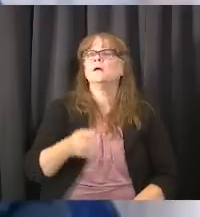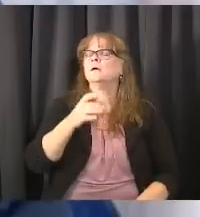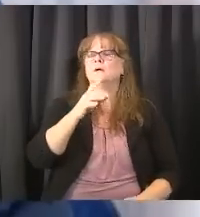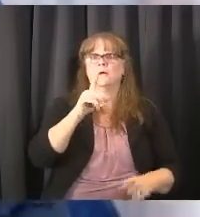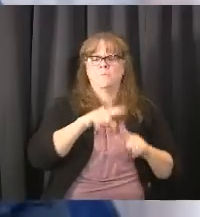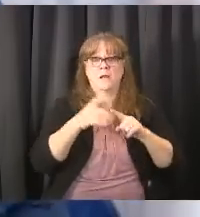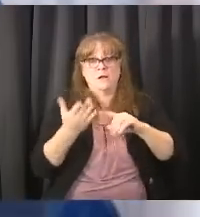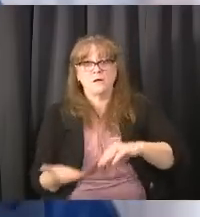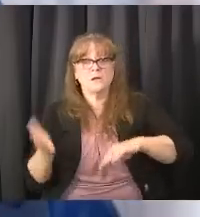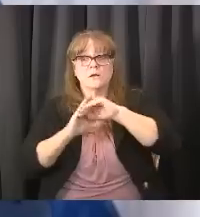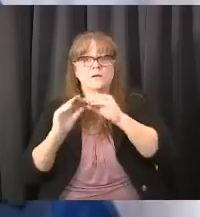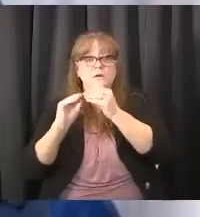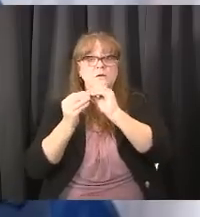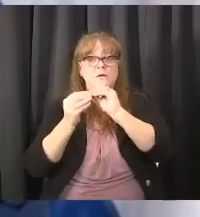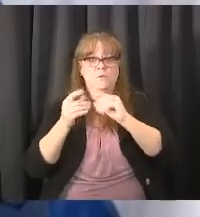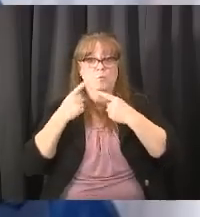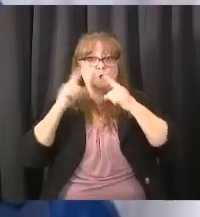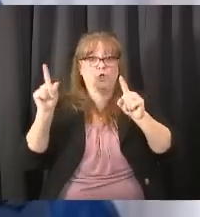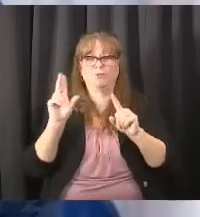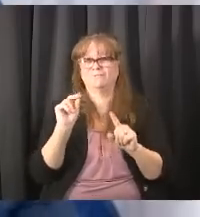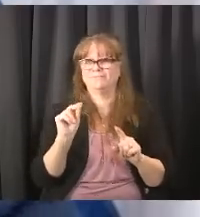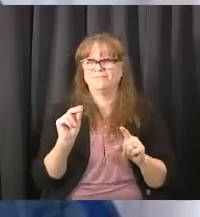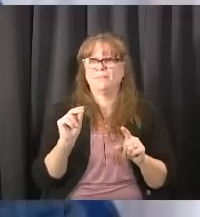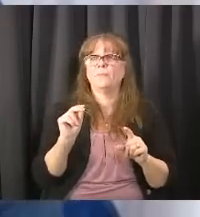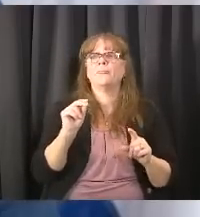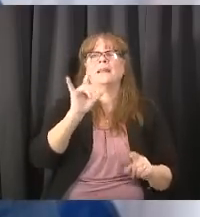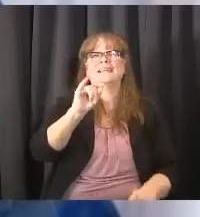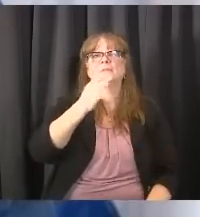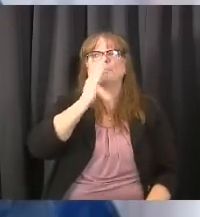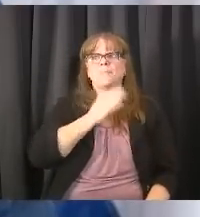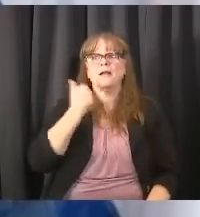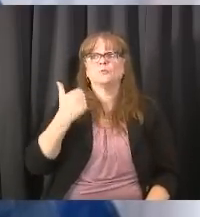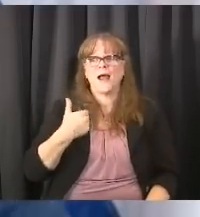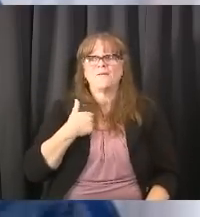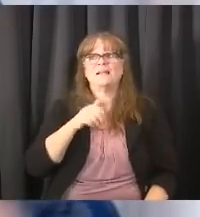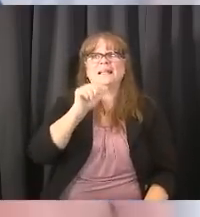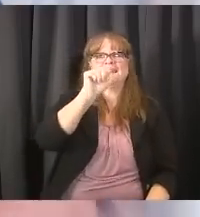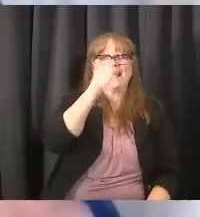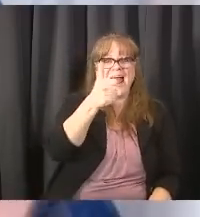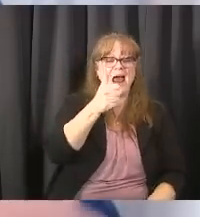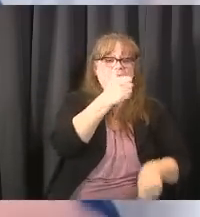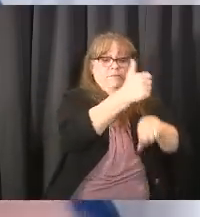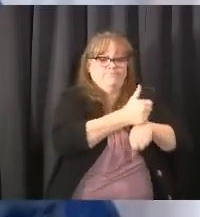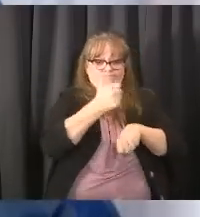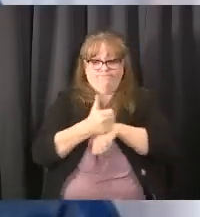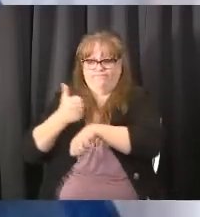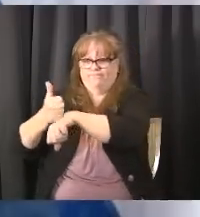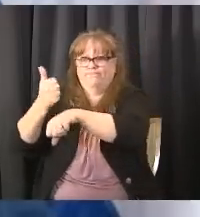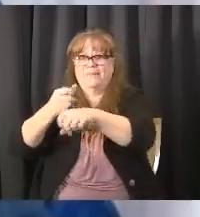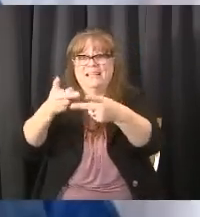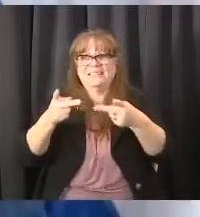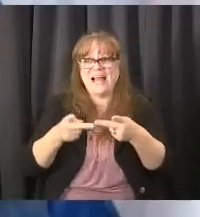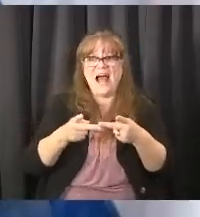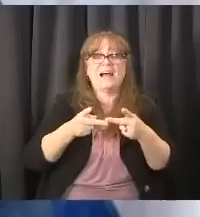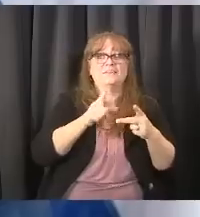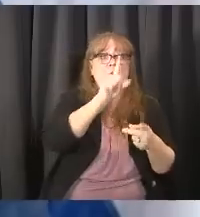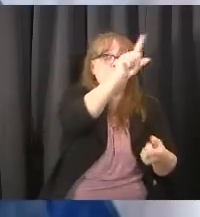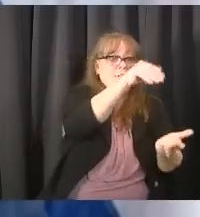do 1,000 a day than one that do 10,000 a day in terms of people accessing the vaccine, but you'll see some of all of the above.